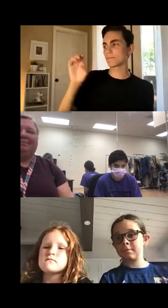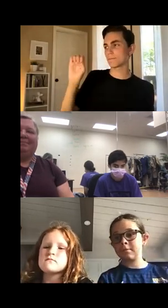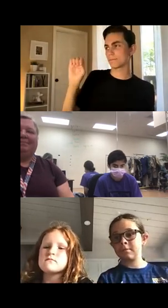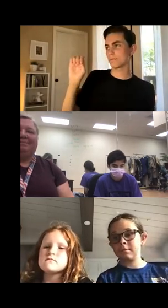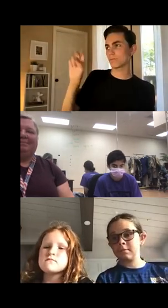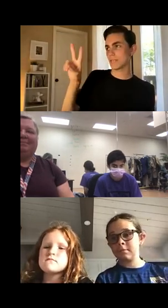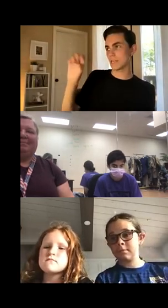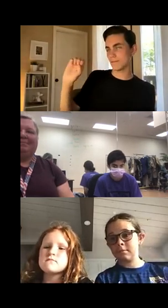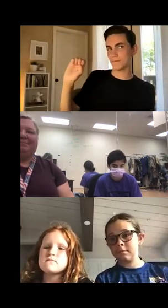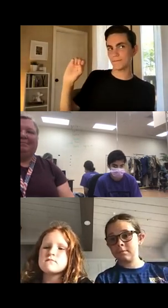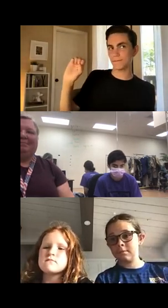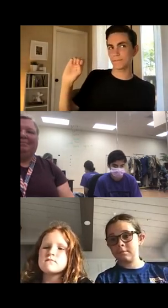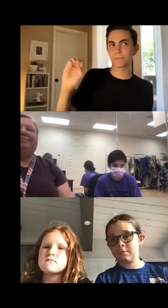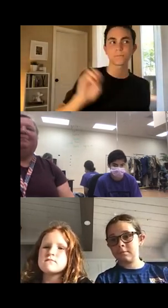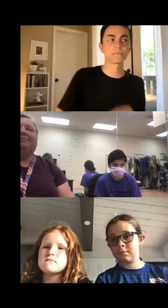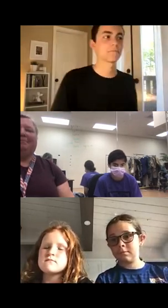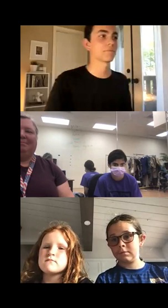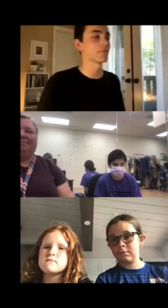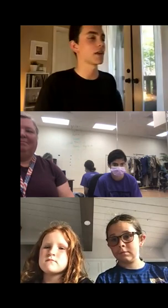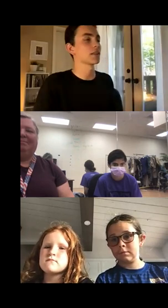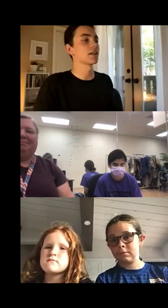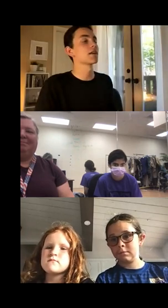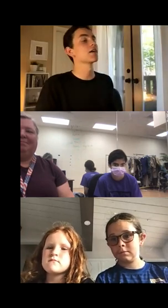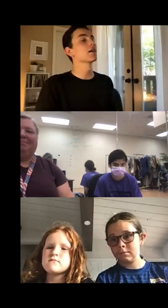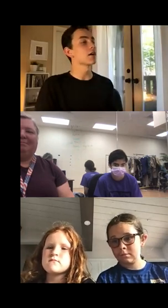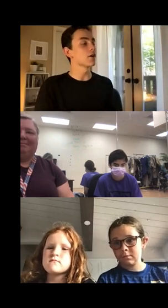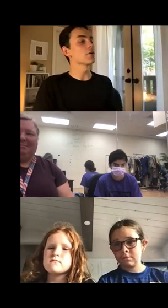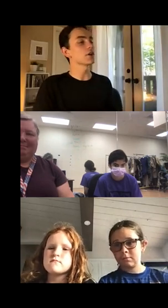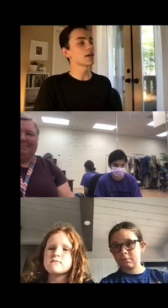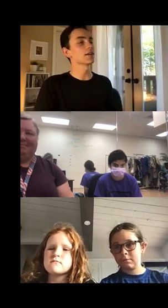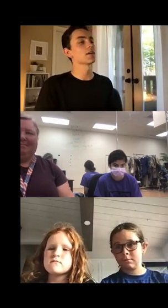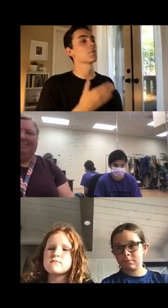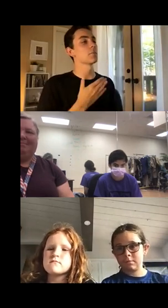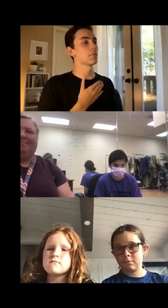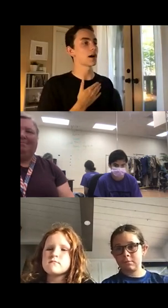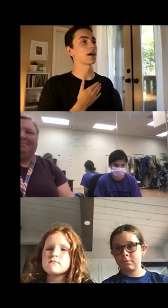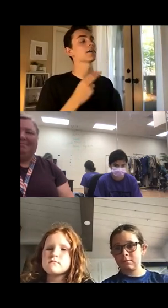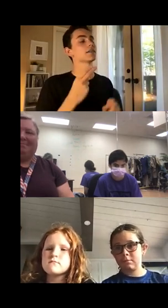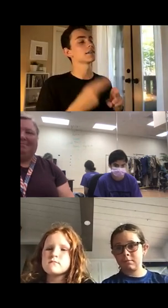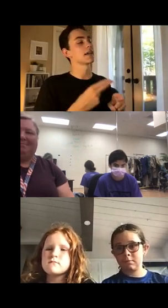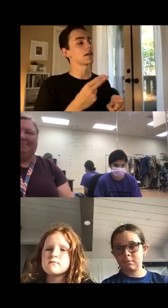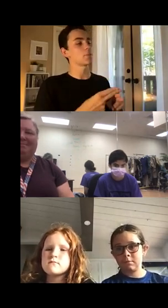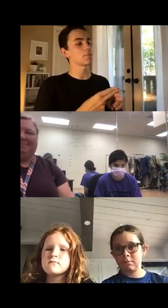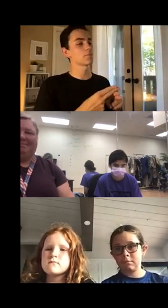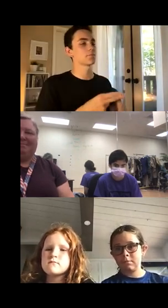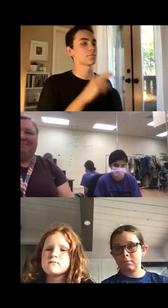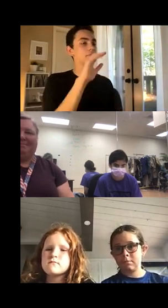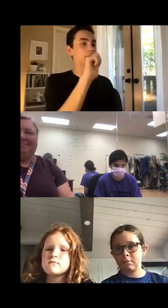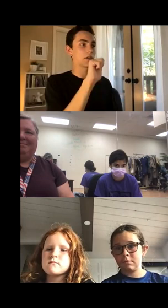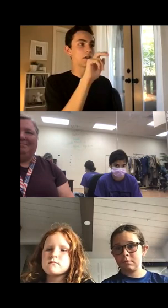name, Eve. And then, oh, okay, my